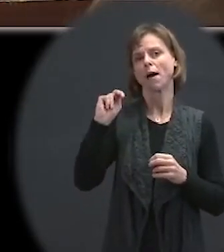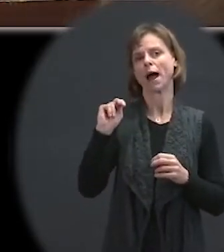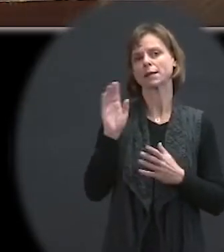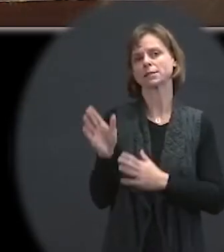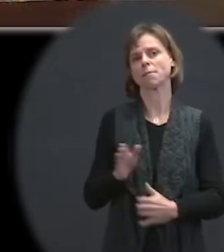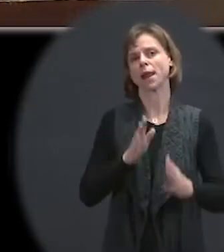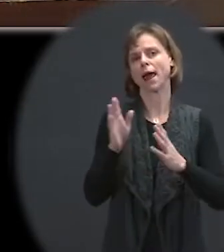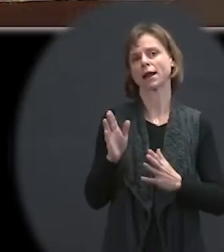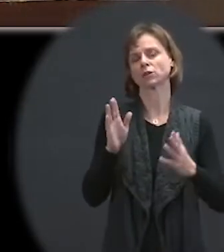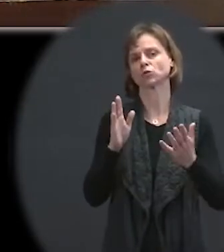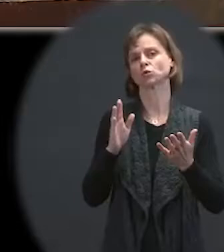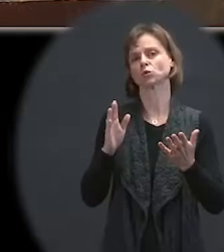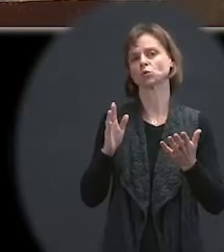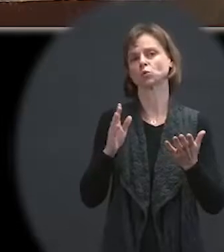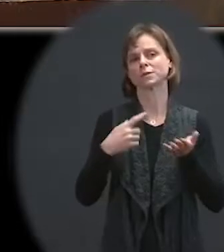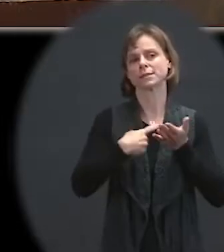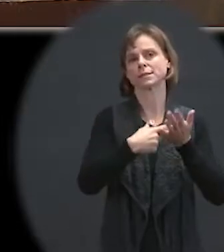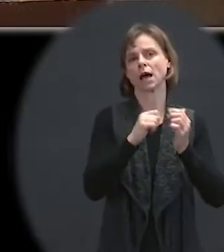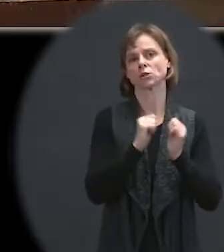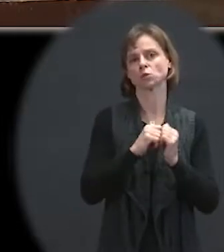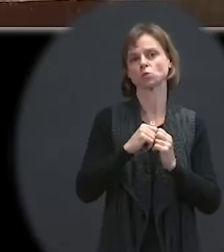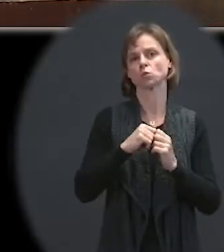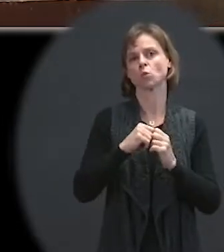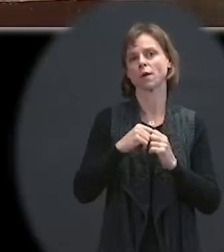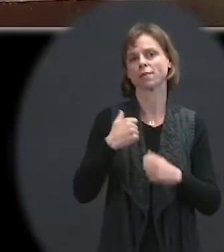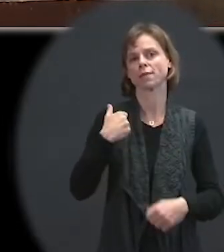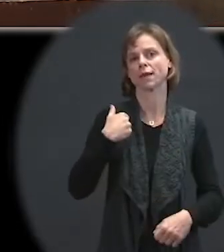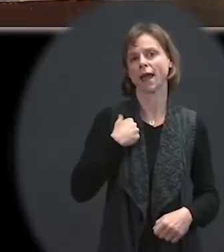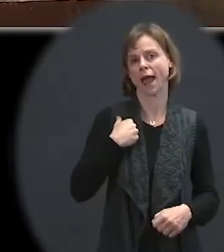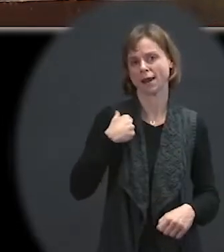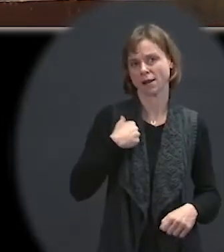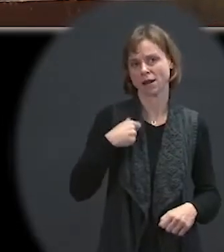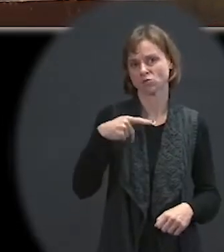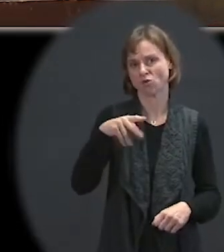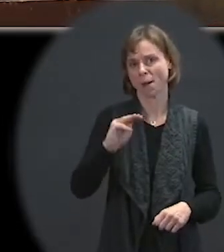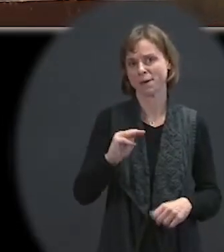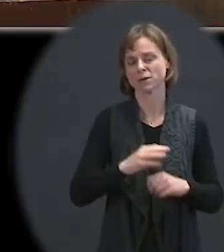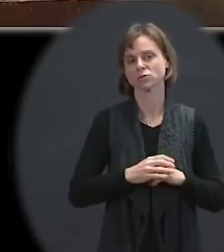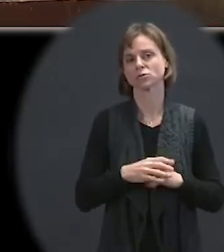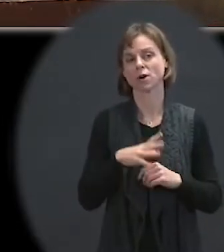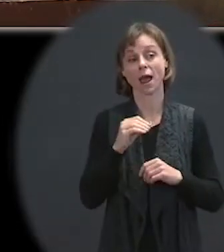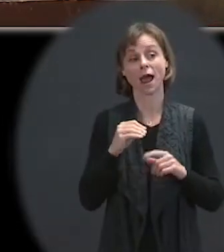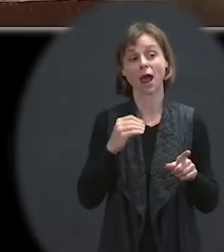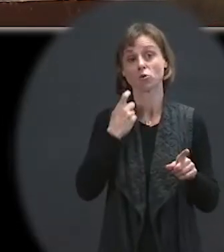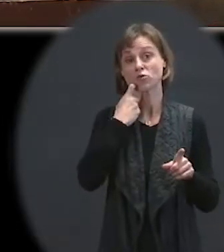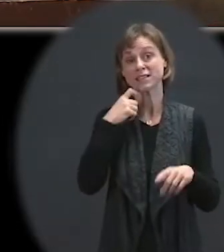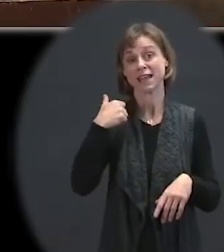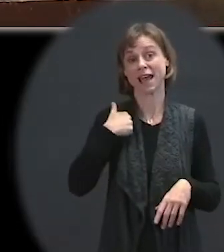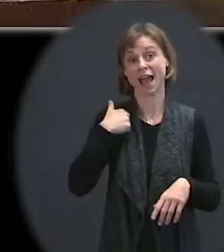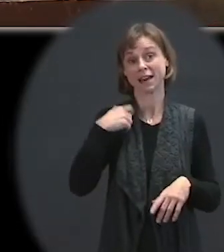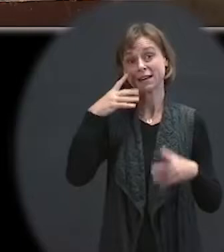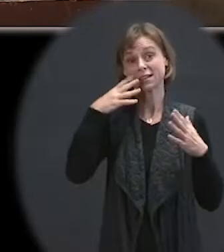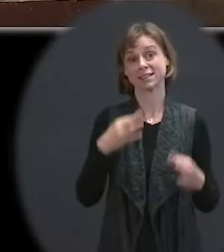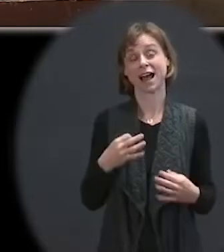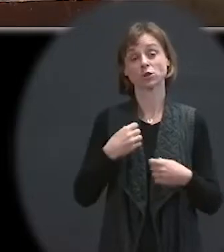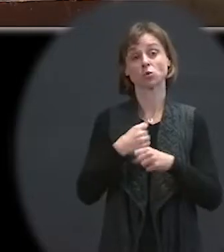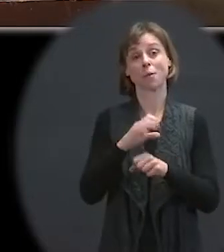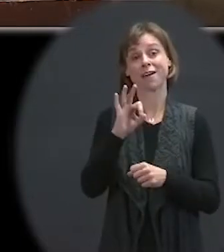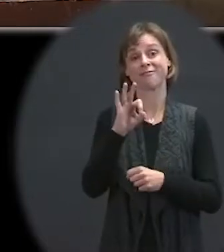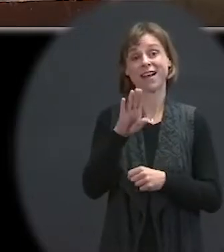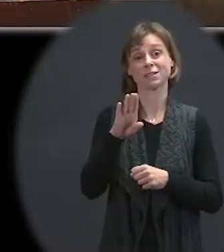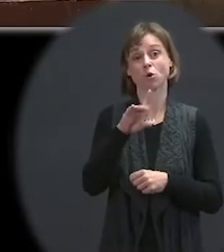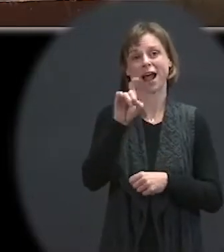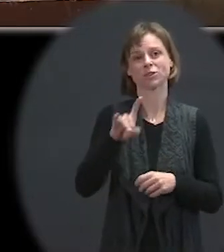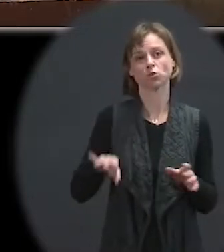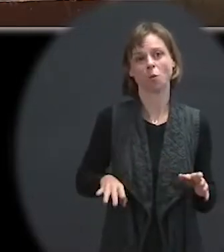with Trudeau, and also what his view is of this decision by Canada recently to make Facebook pay for news